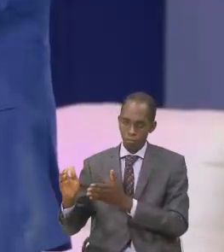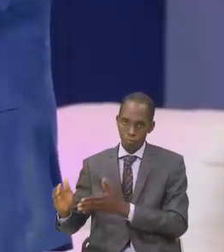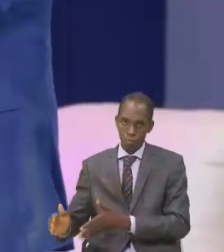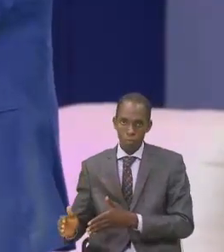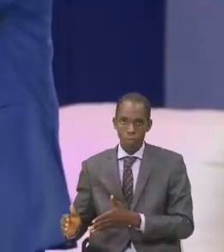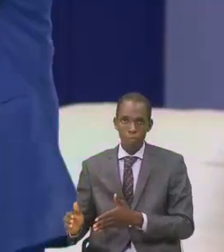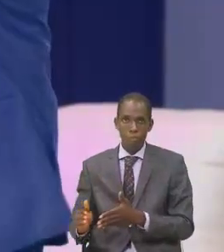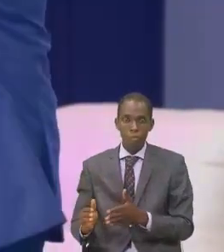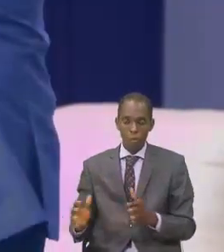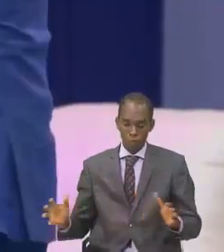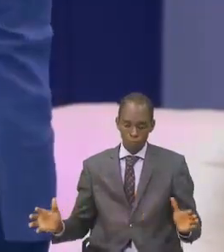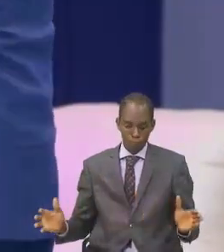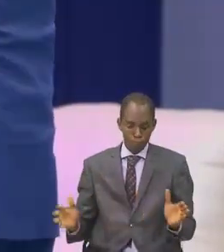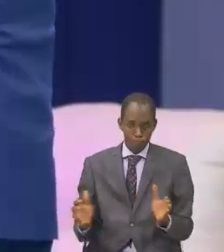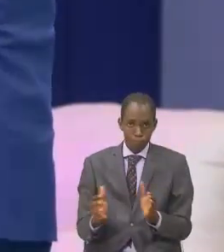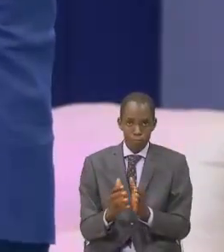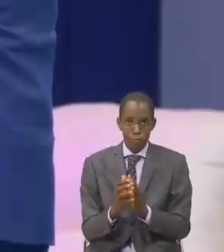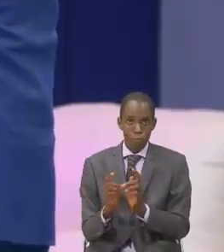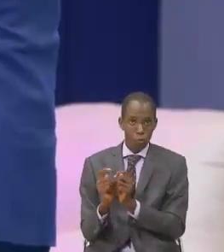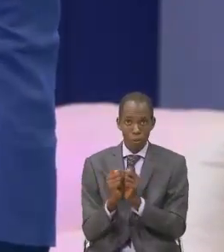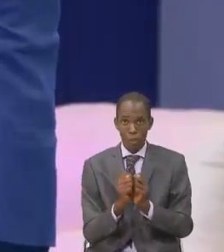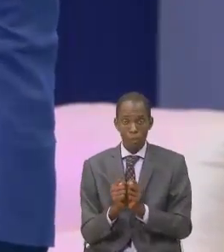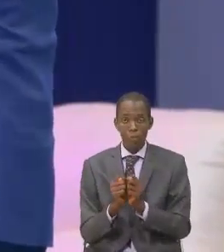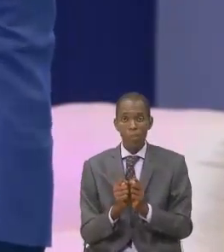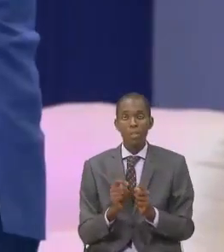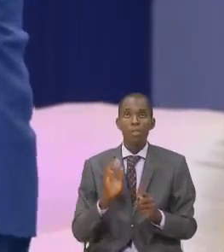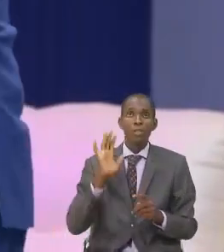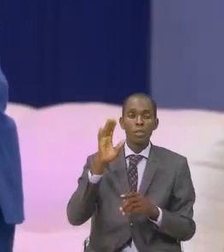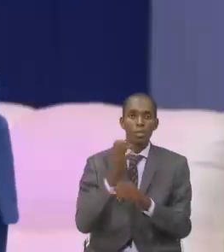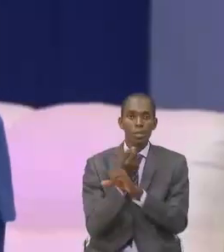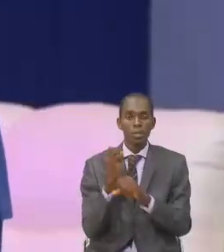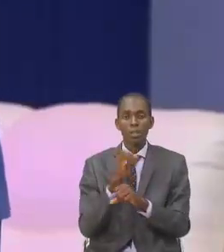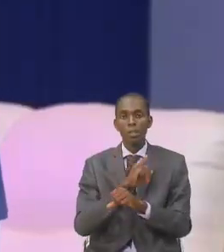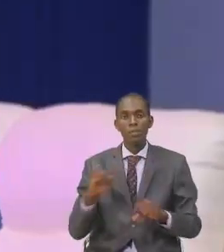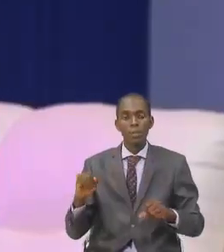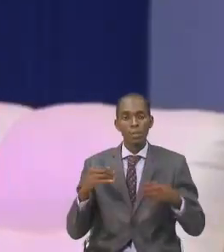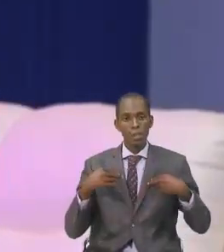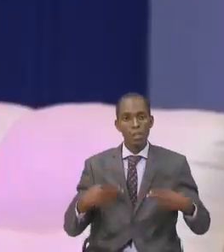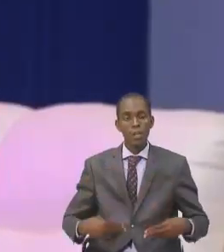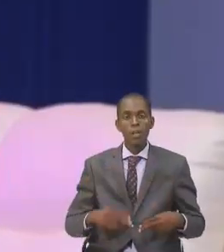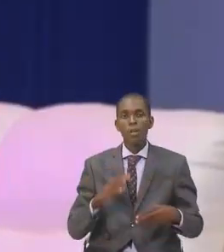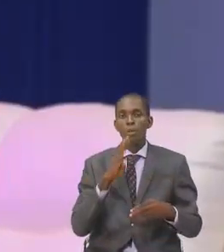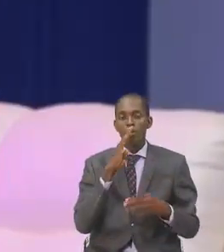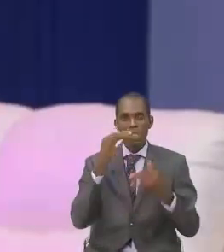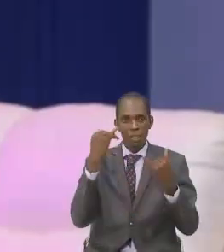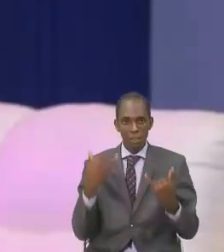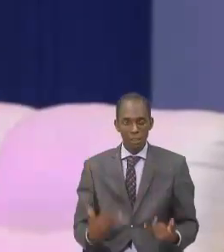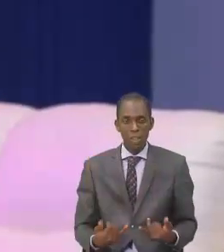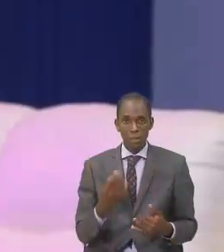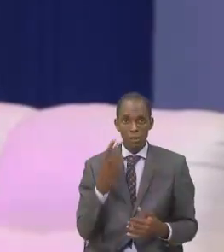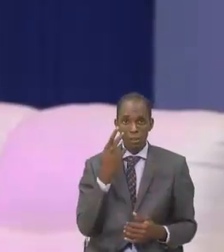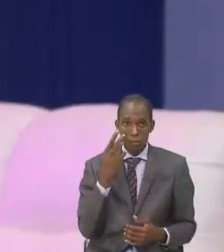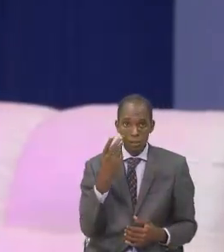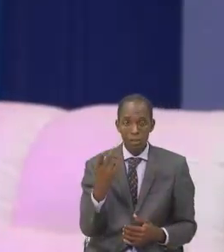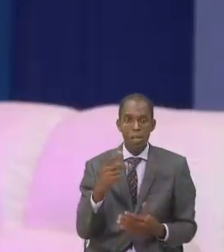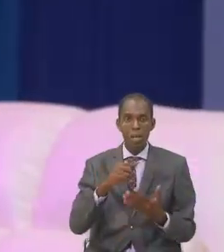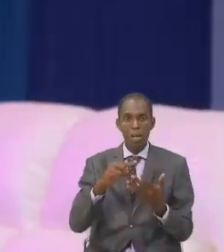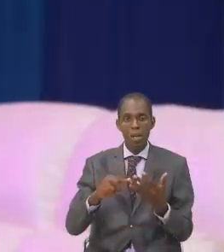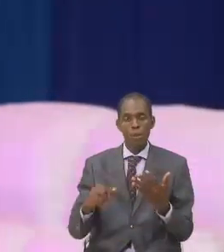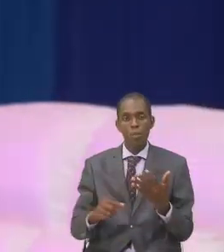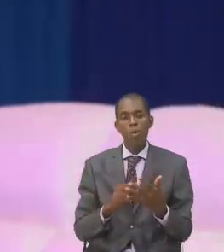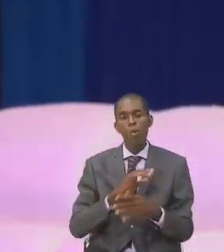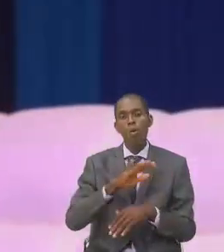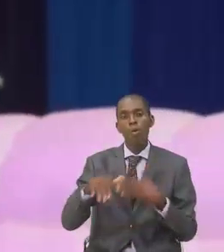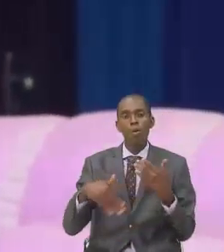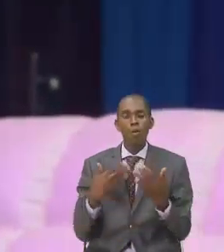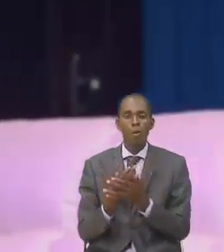side, thy health on the other side, put everything together, that thy saving health may